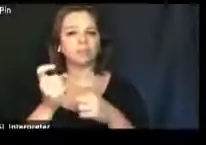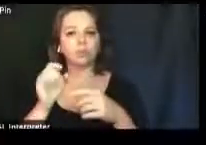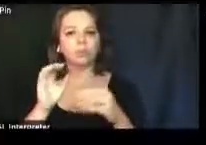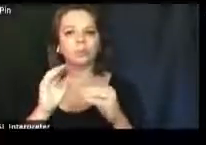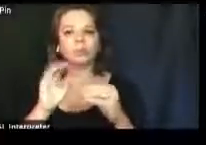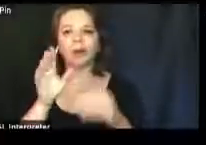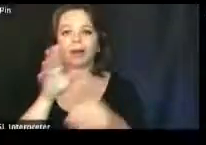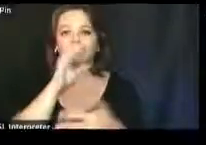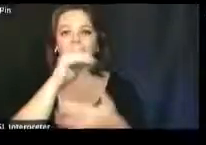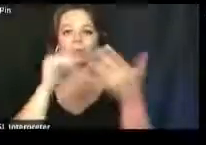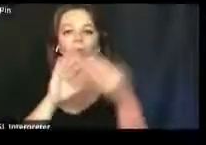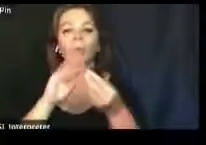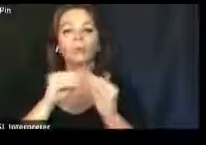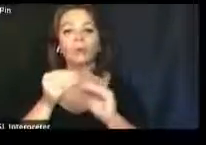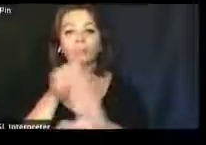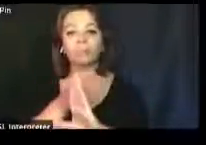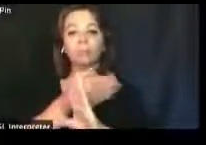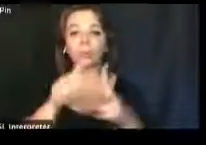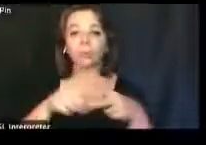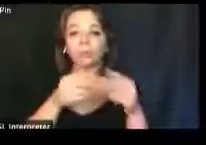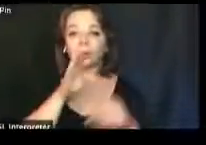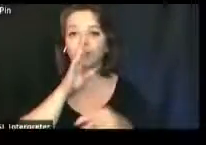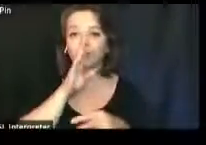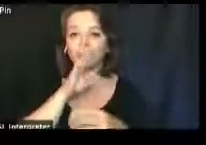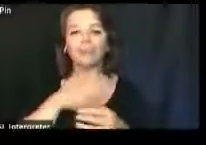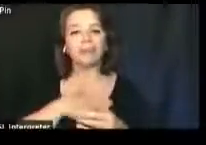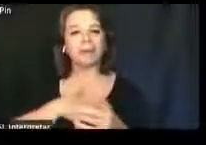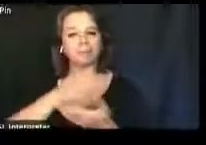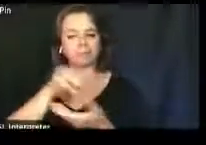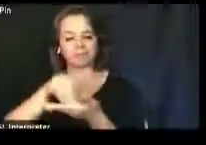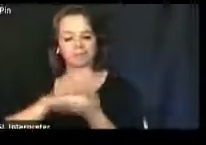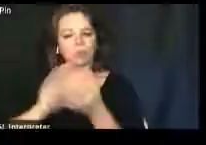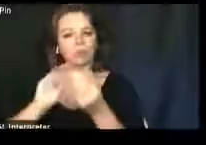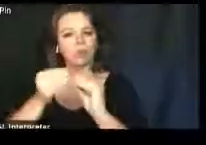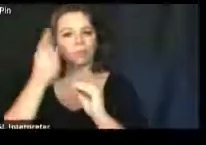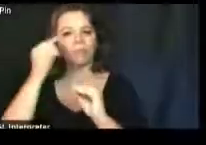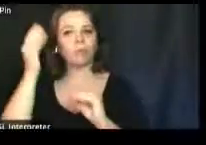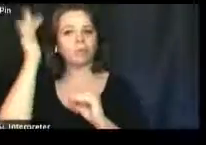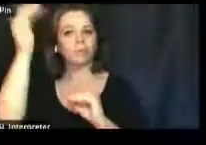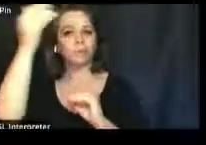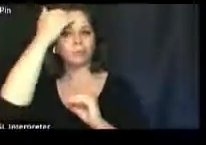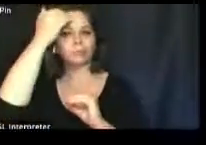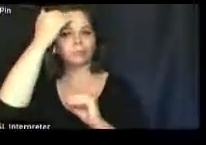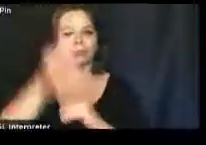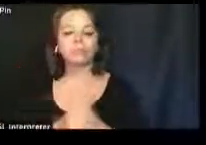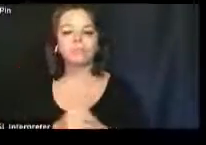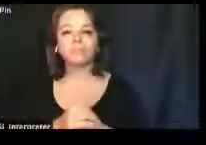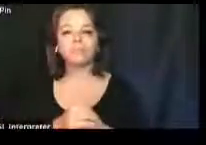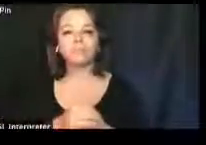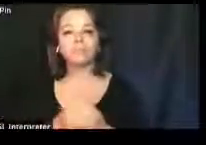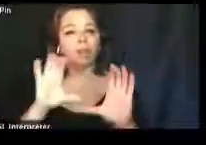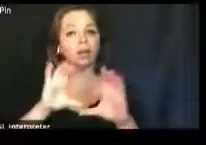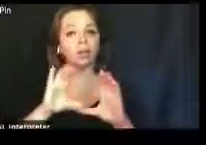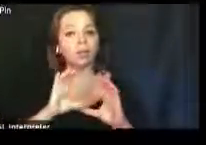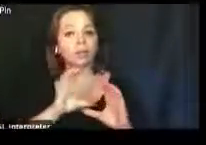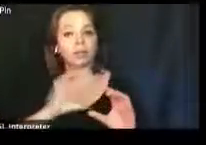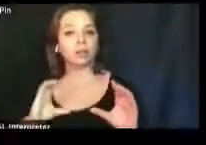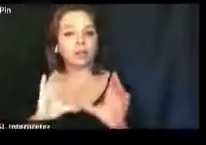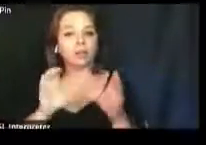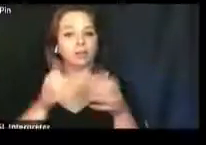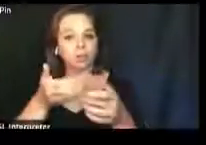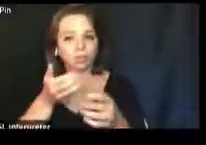speaking. Please make a note of your speaker order number for future reference. The Commission will be enforcing a 3-minute time